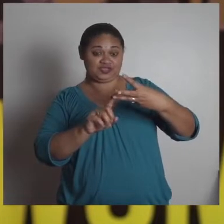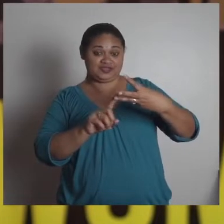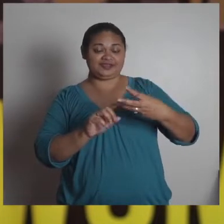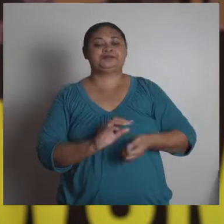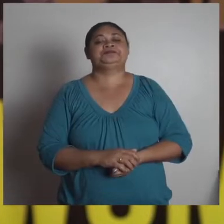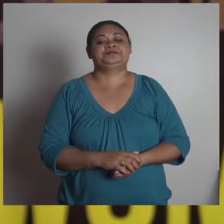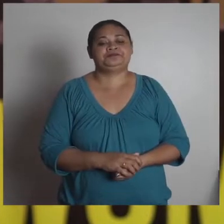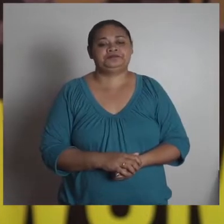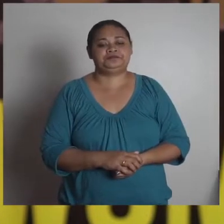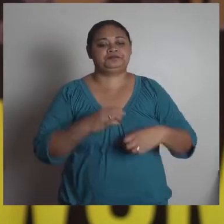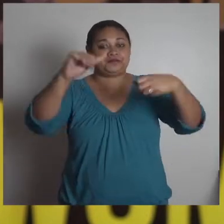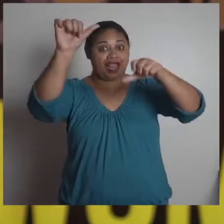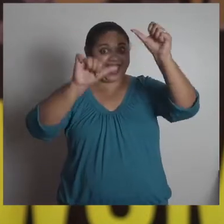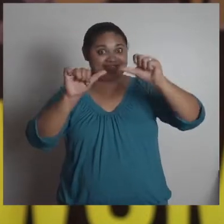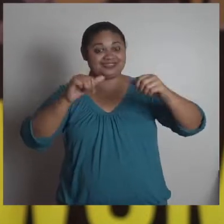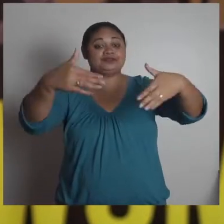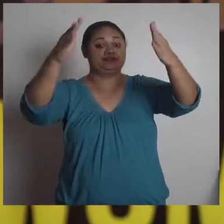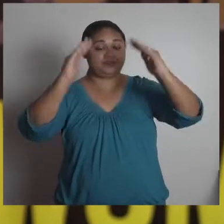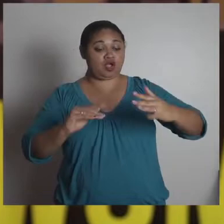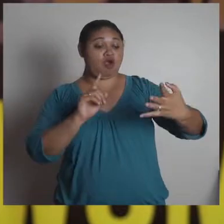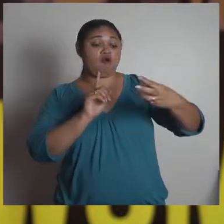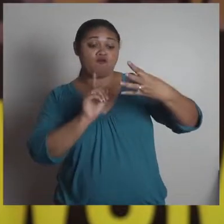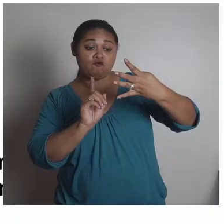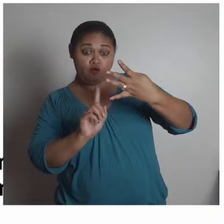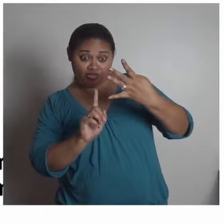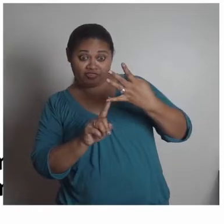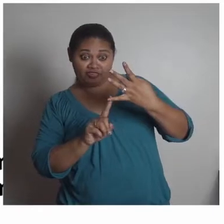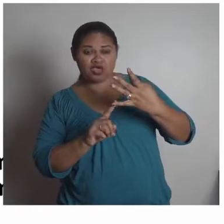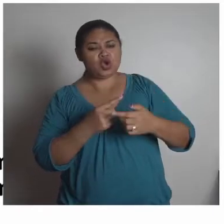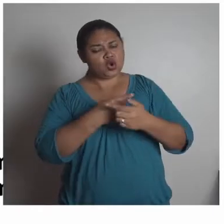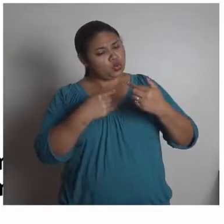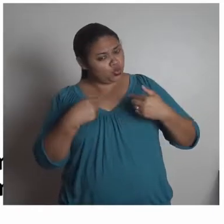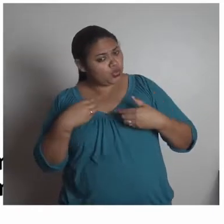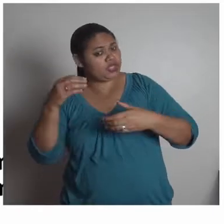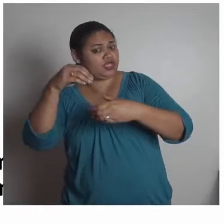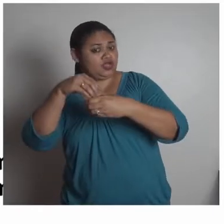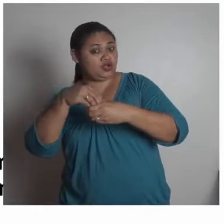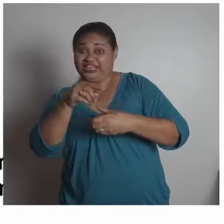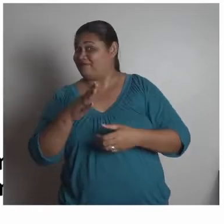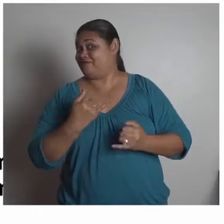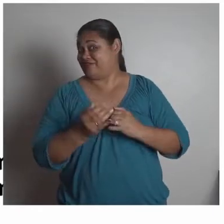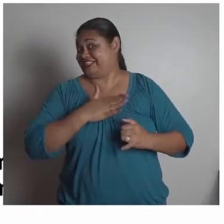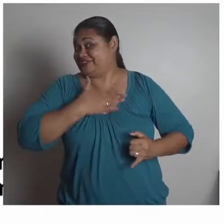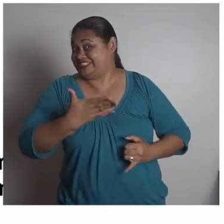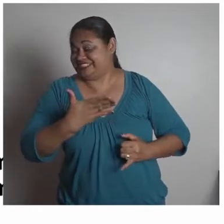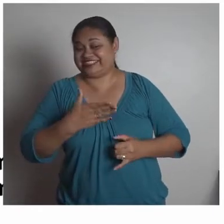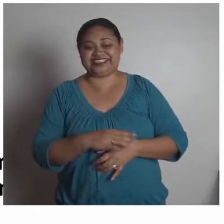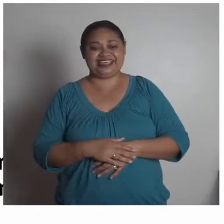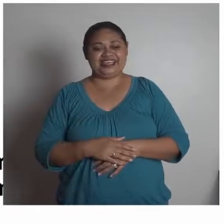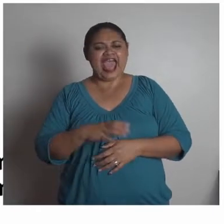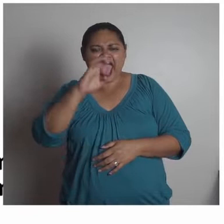up. So that's 3. Are we doing the analysis? Brave analysis. And then the 4th is, are we